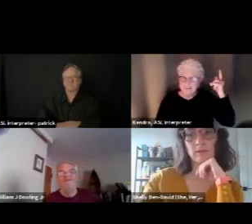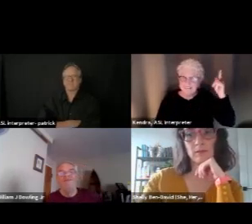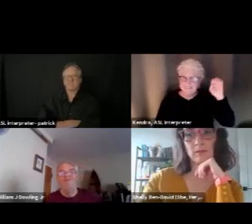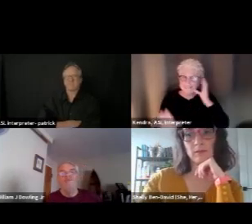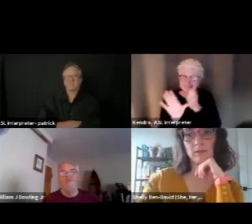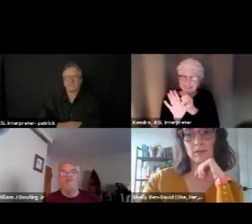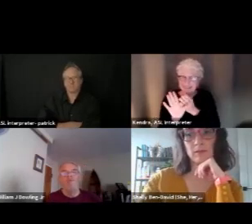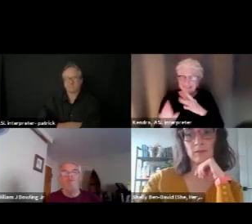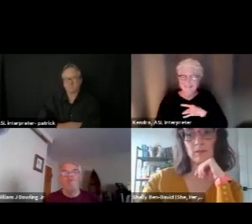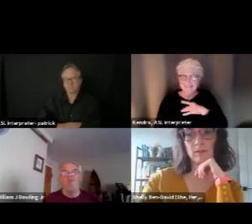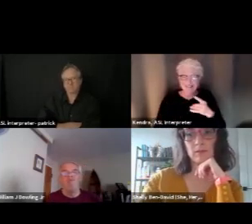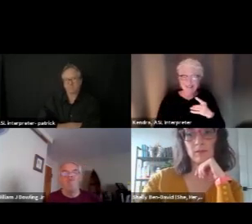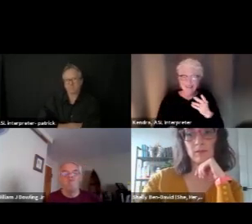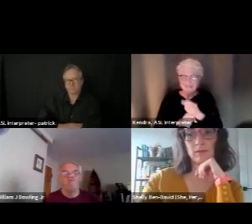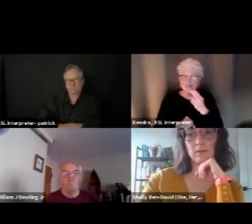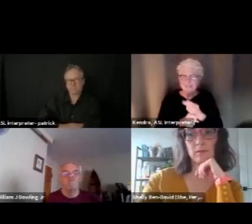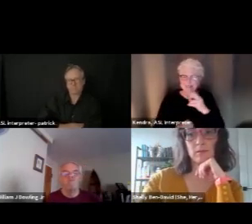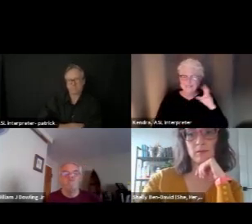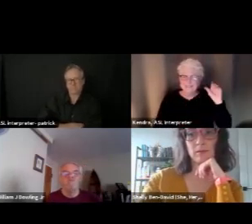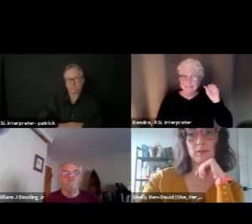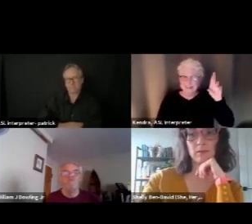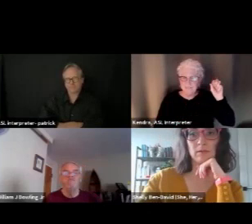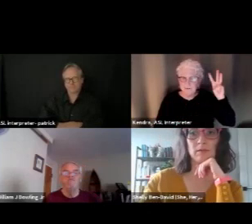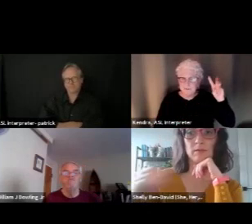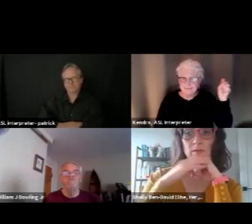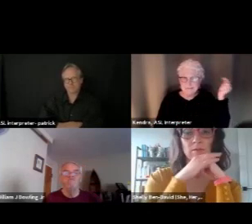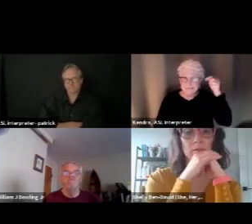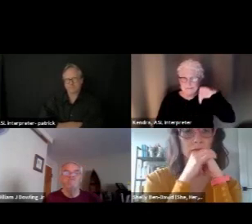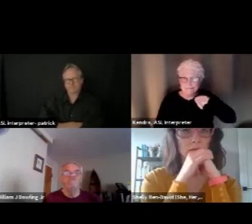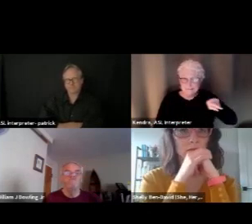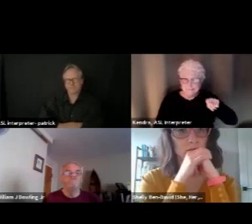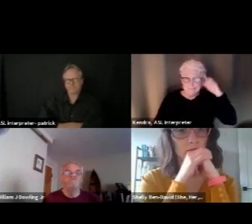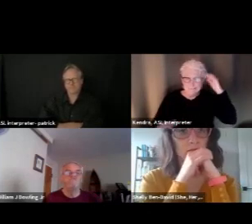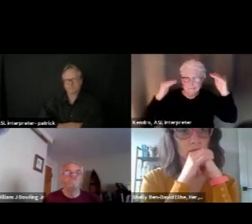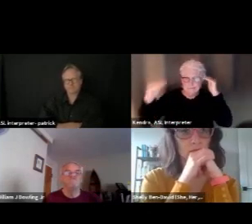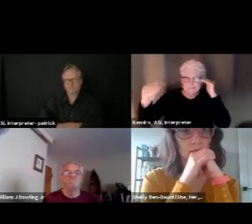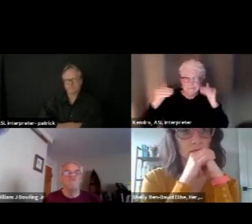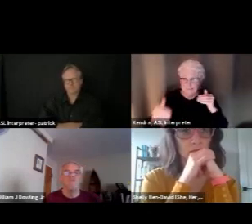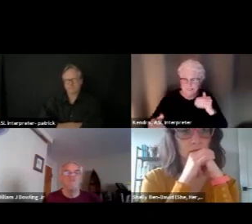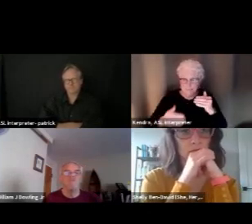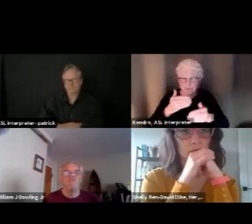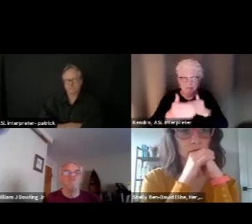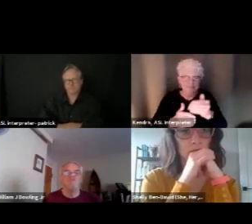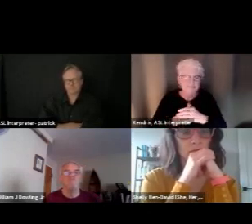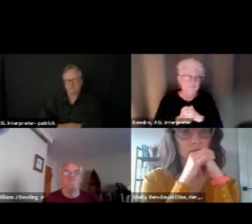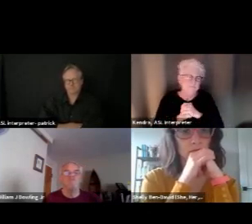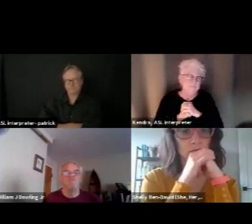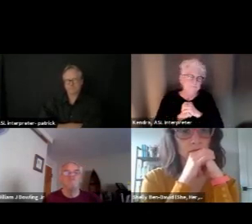show things using arrows and these processes, and with these boxes and things, and Another thing that I wanted to illustrate